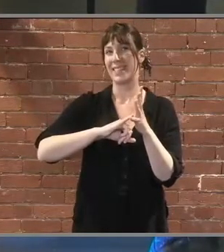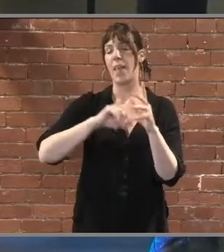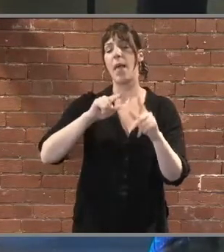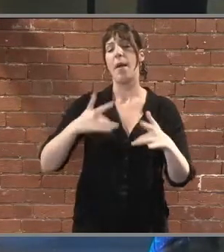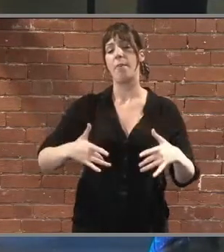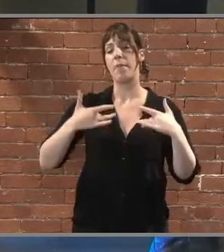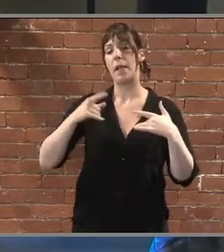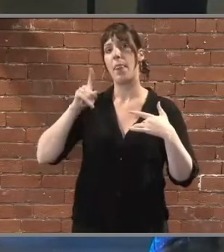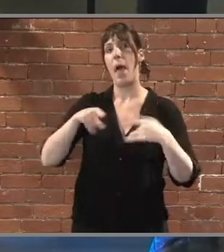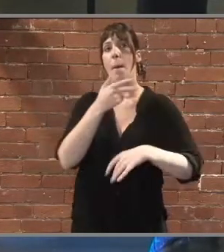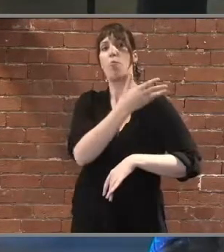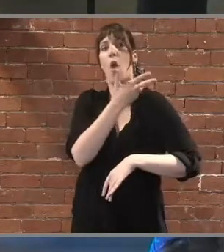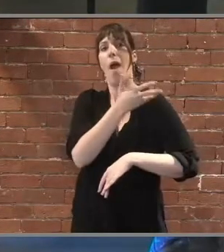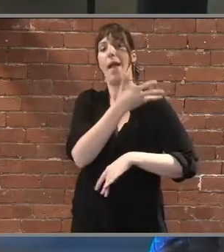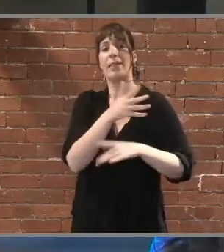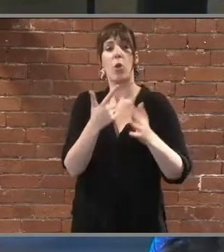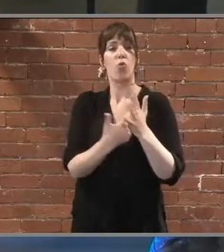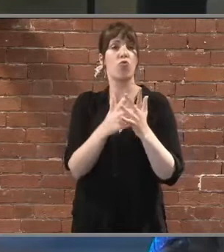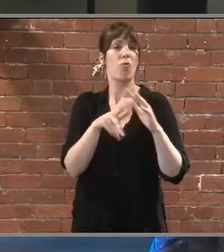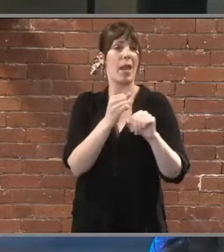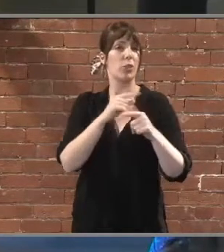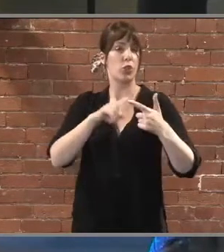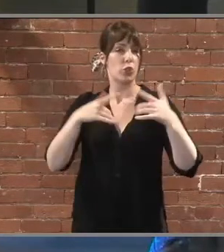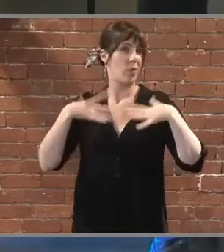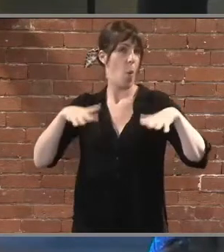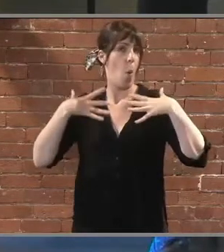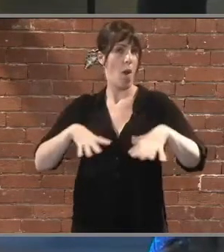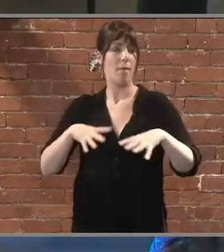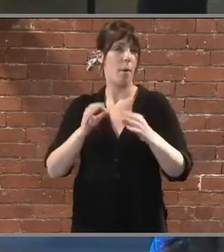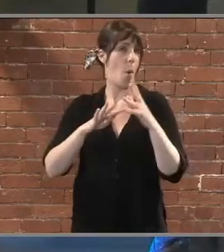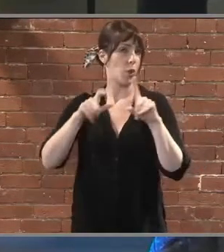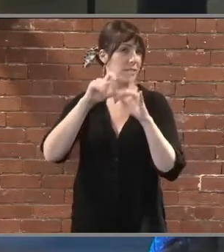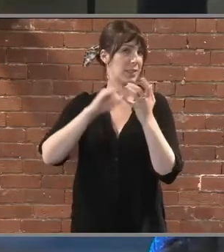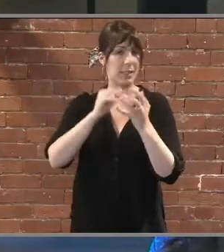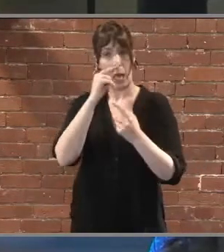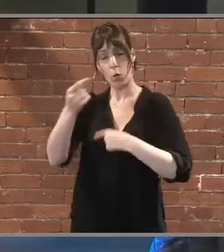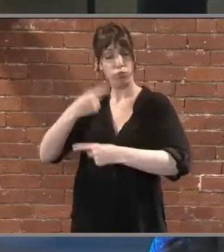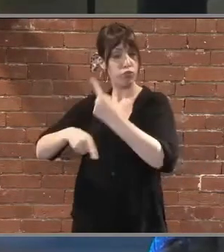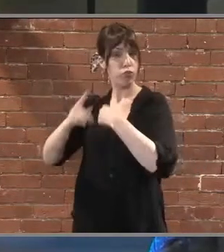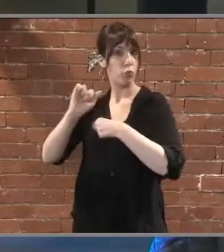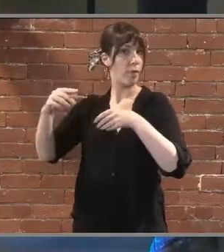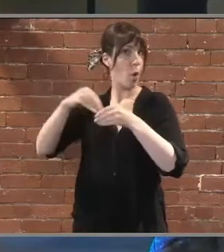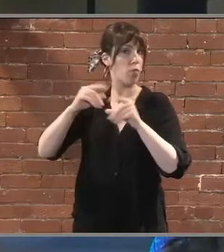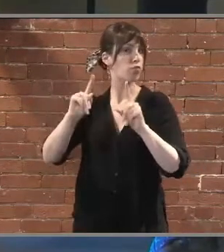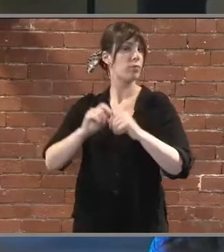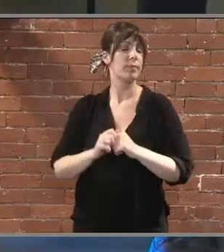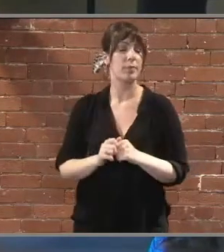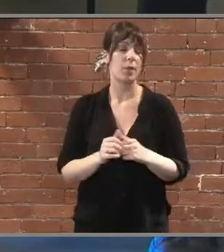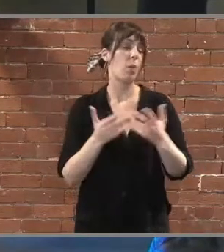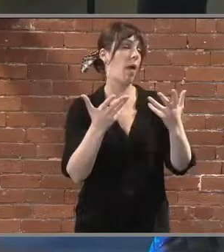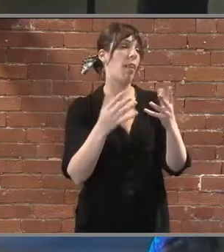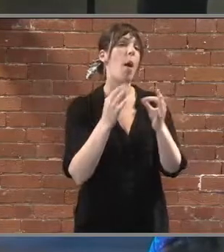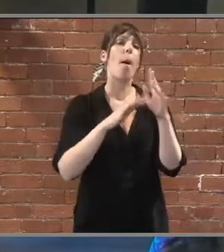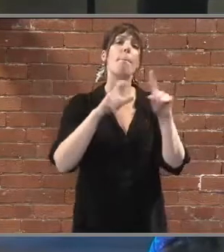range. So I don't know, do you want to sort of tell us a little bit about that? Yeah. Well, I guess Bonds do a